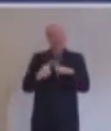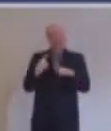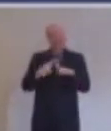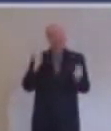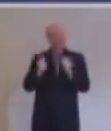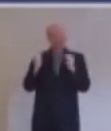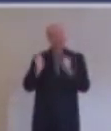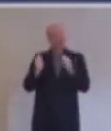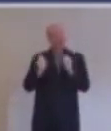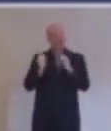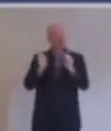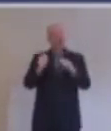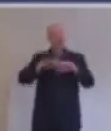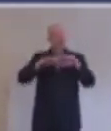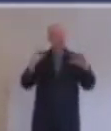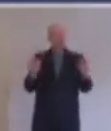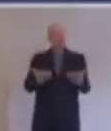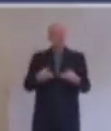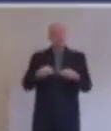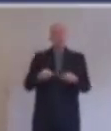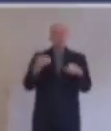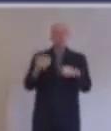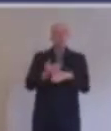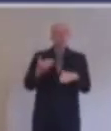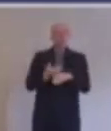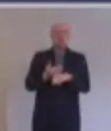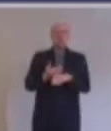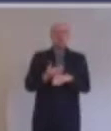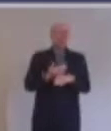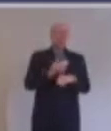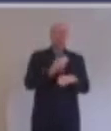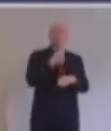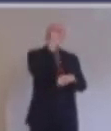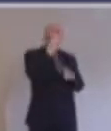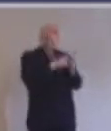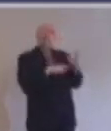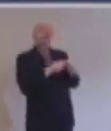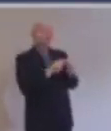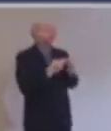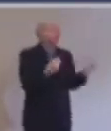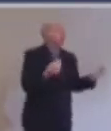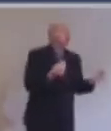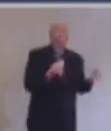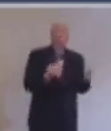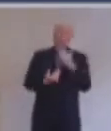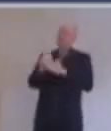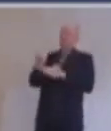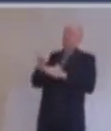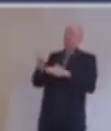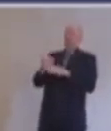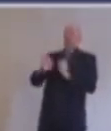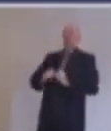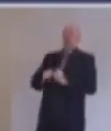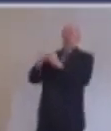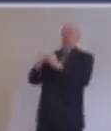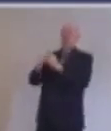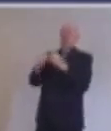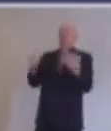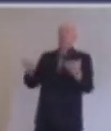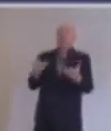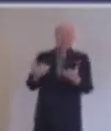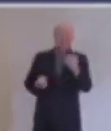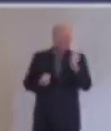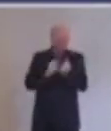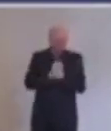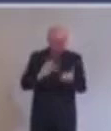changes in the world of work. And as old jobs are lost and new jobs are created, we're offering free training for adults